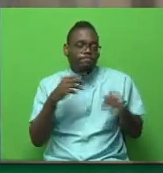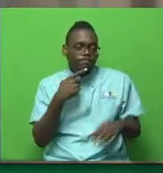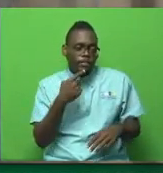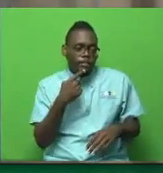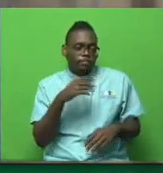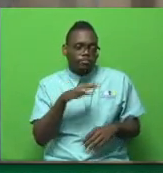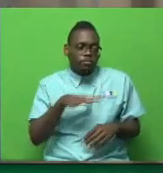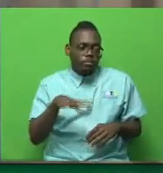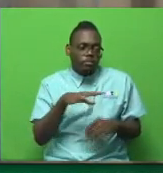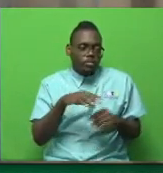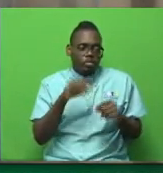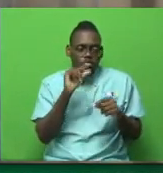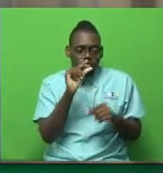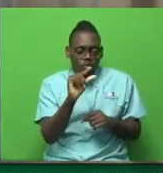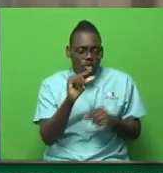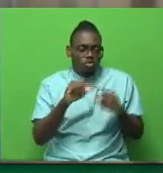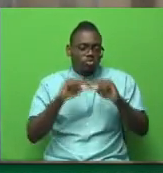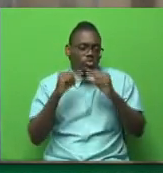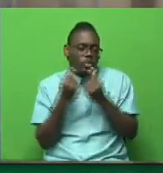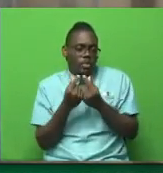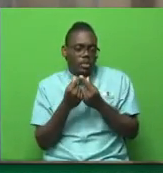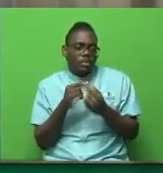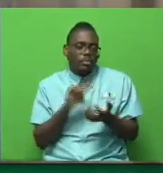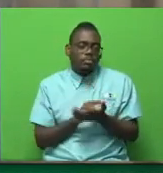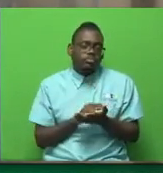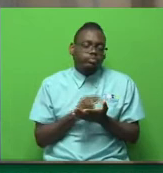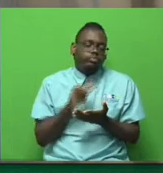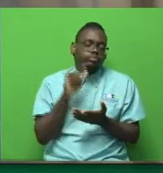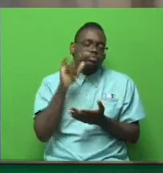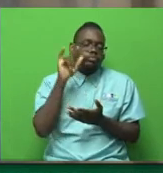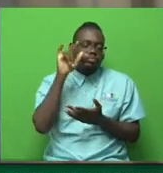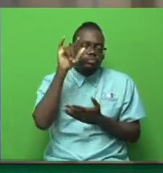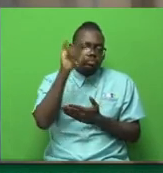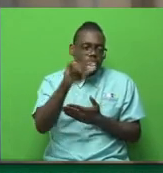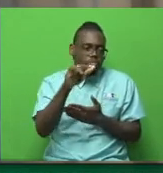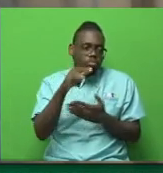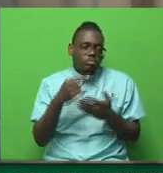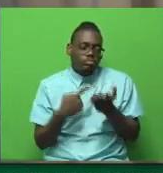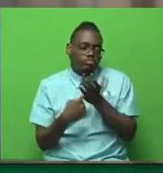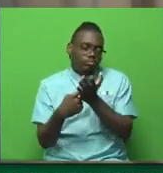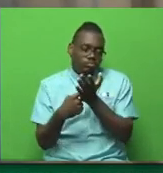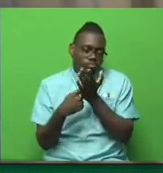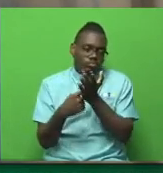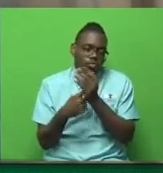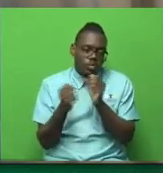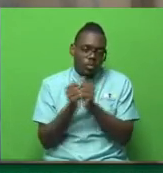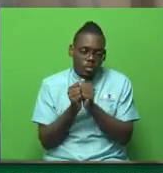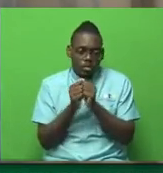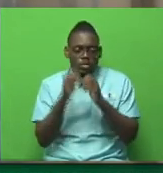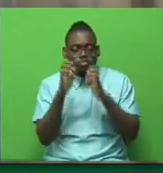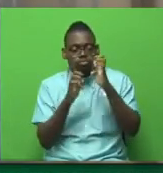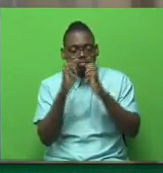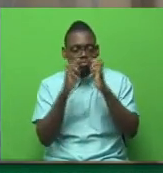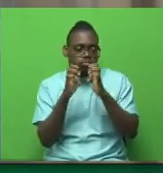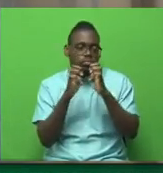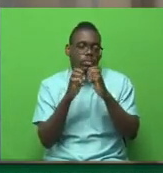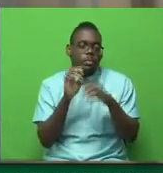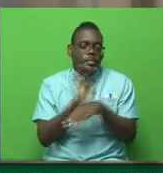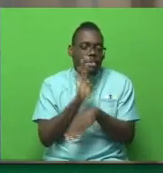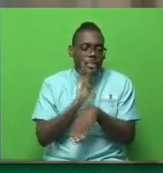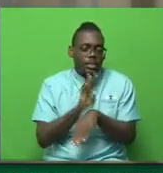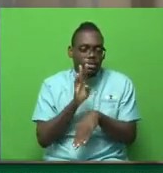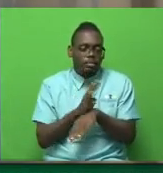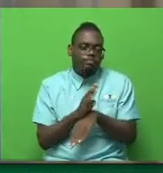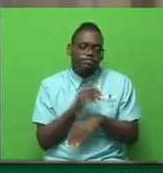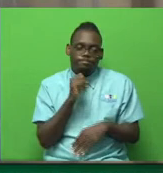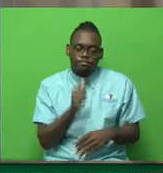and talks with energy companies that is not the way to do negotiations Madam speaker that is certainly not the way to the